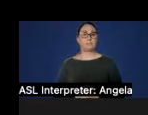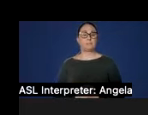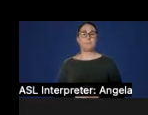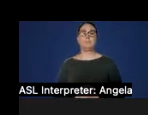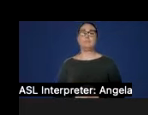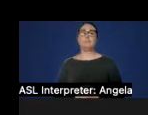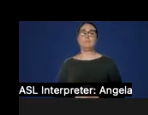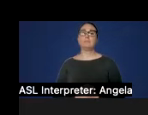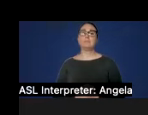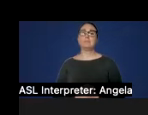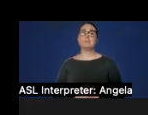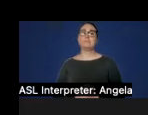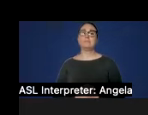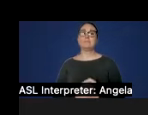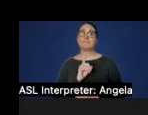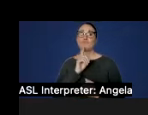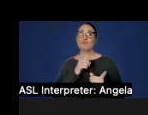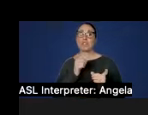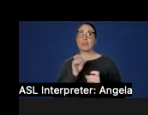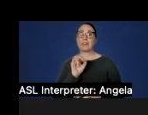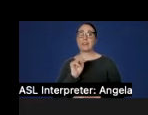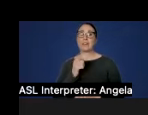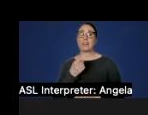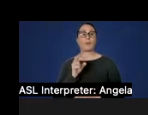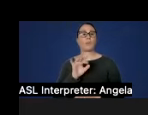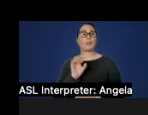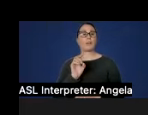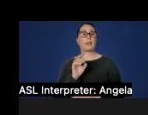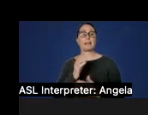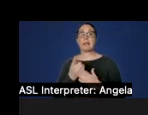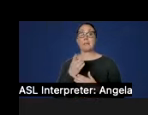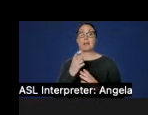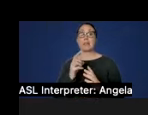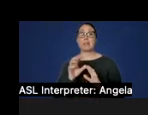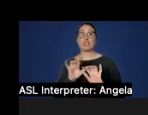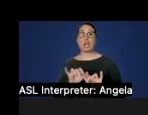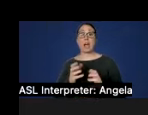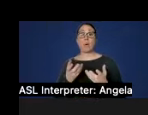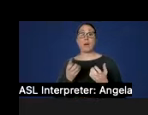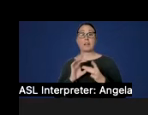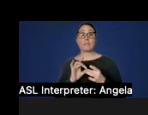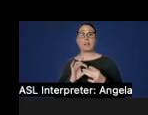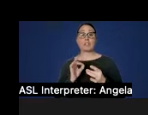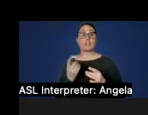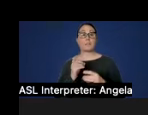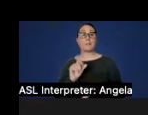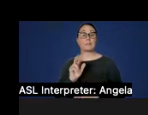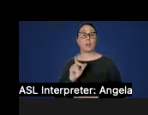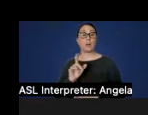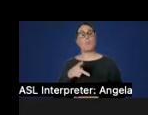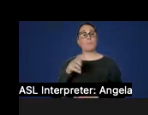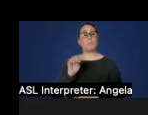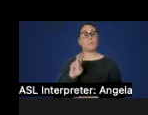have... I'm sorry, really quick, Ingrid, in the chat wanted to mention something, Darcy? Yeah, Darcy? go ahead.